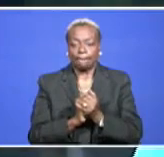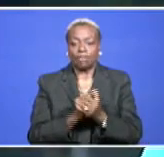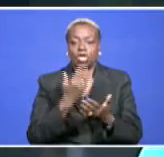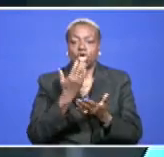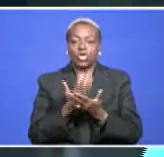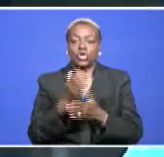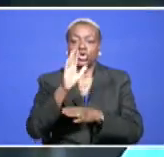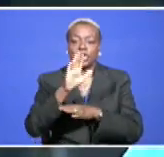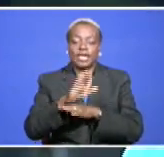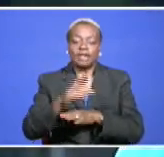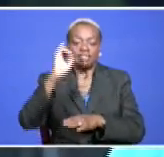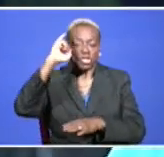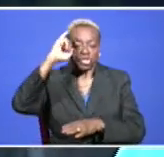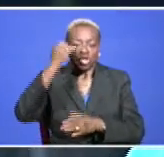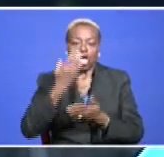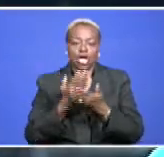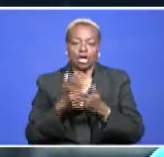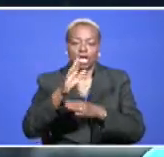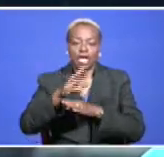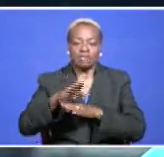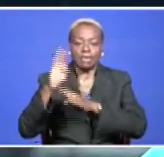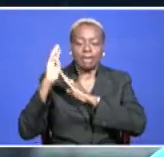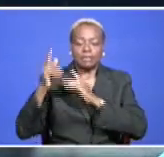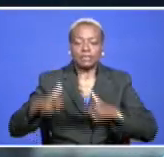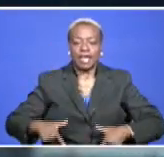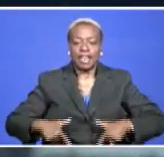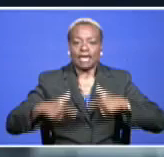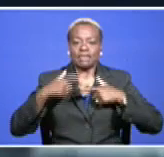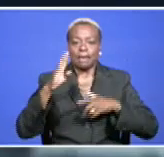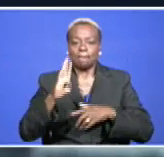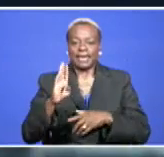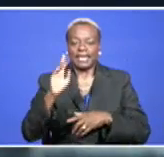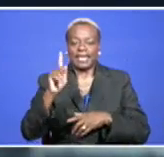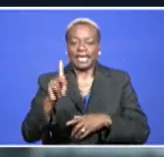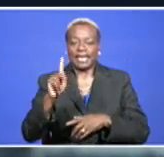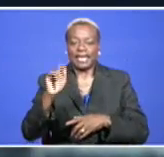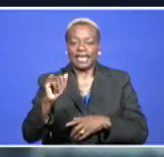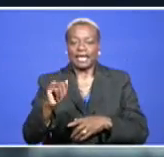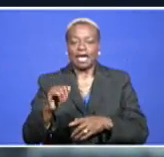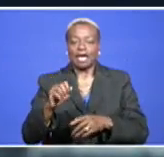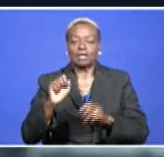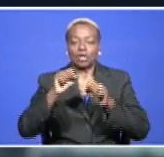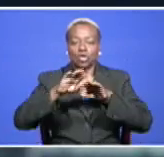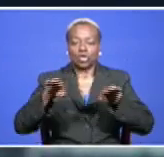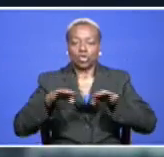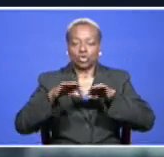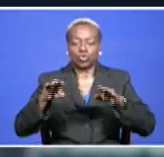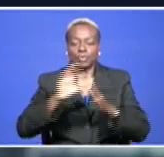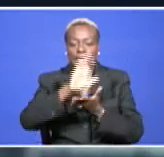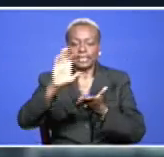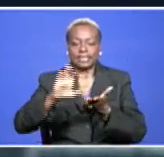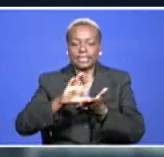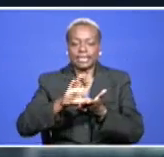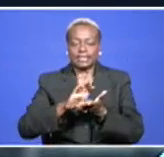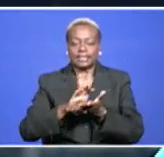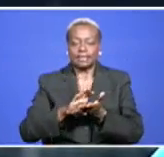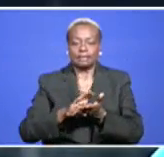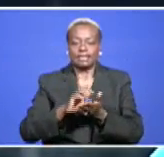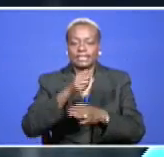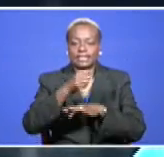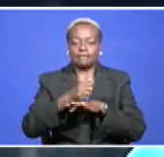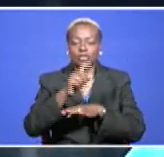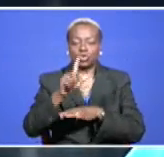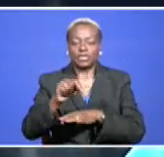Good evening, Johnny, and good evening, Bombers. Well, we are live here at the Betty Kelly Kennick Aquatic Center, the site of the 2020 Bahama Swimming Federation's